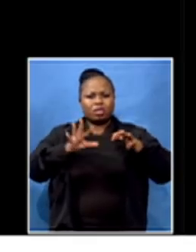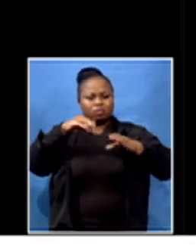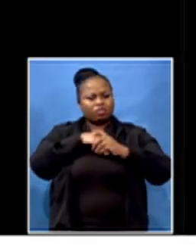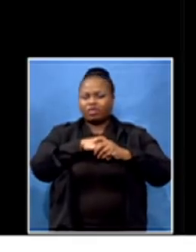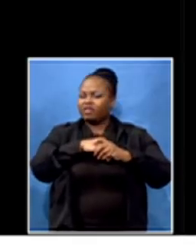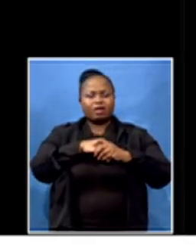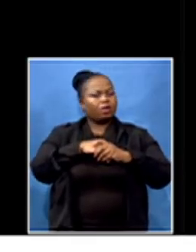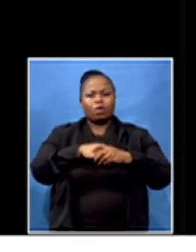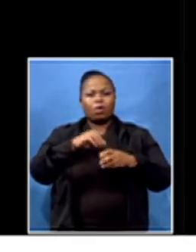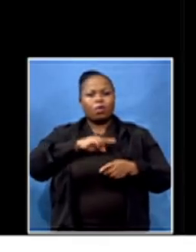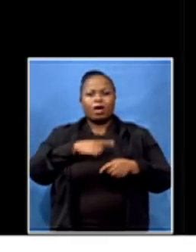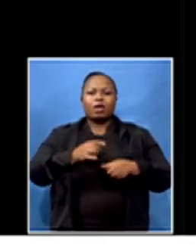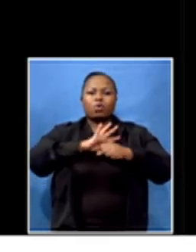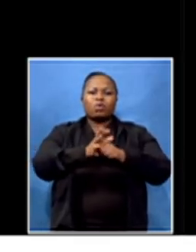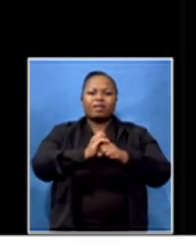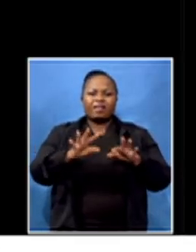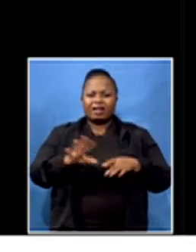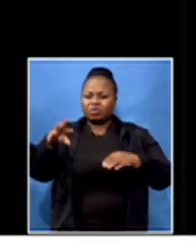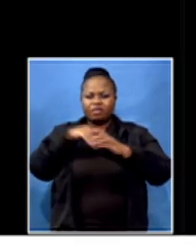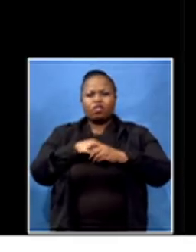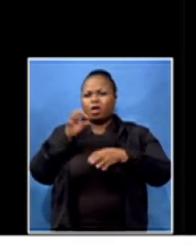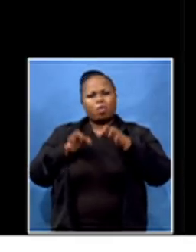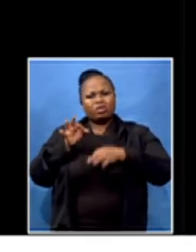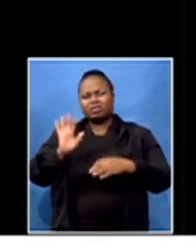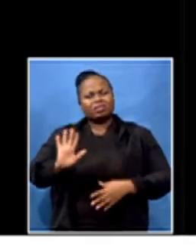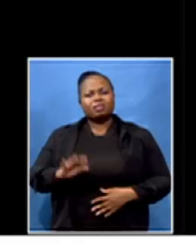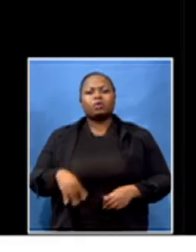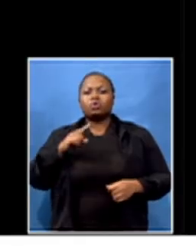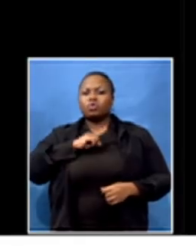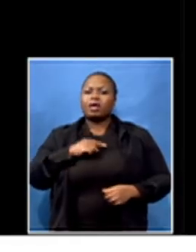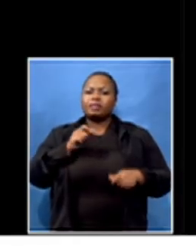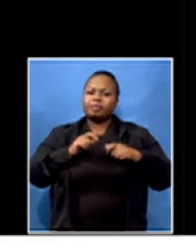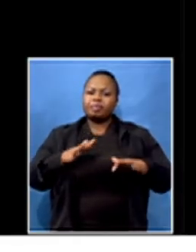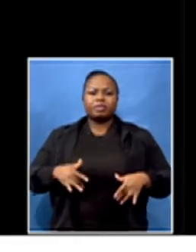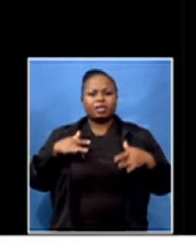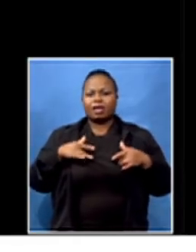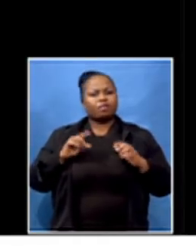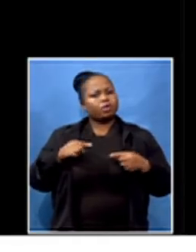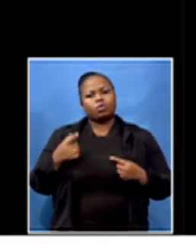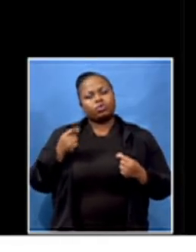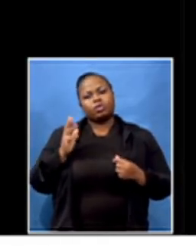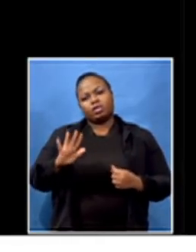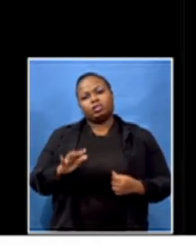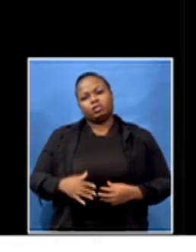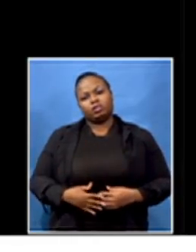politics with this particular pandemic. We are playing with people's lives, and we should not do that. Also, thank you.